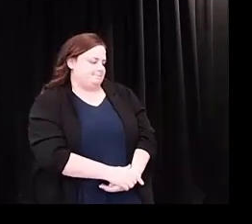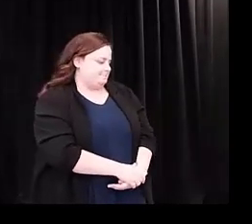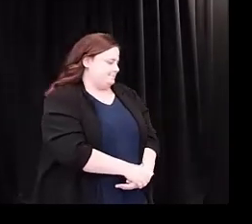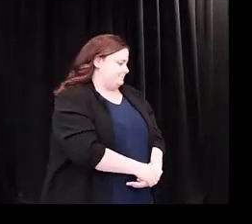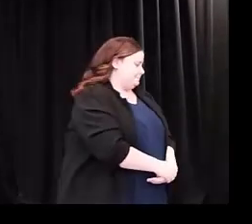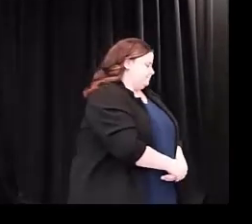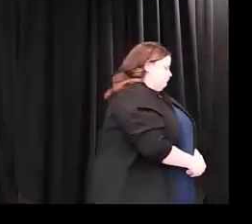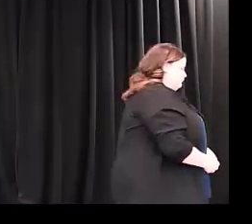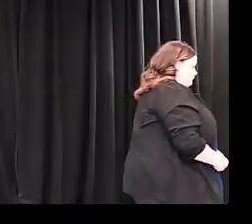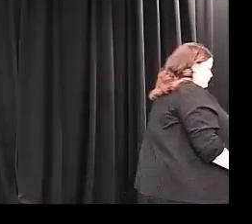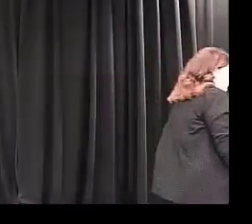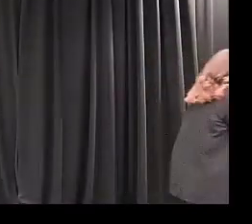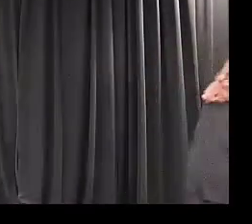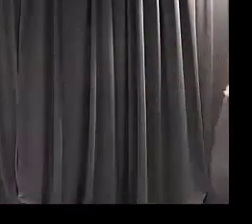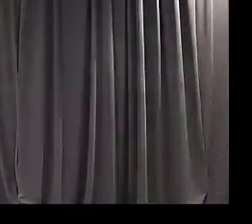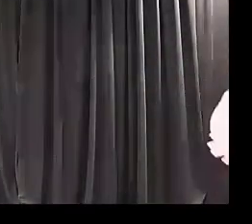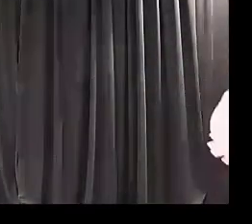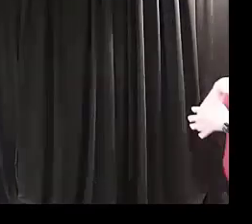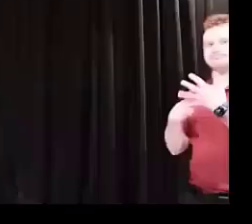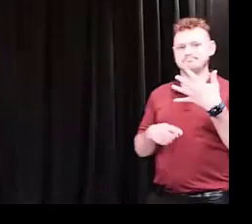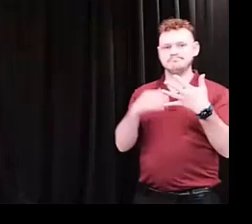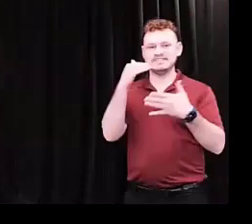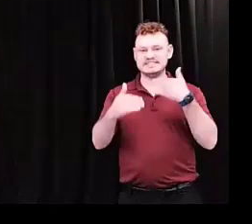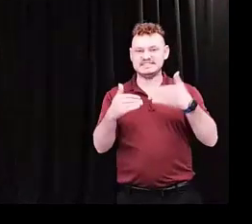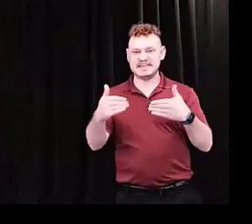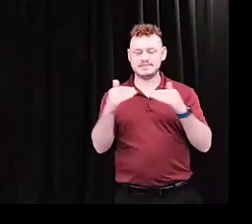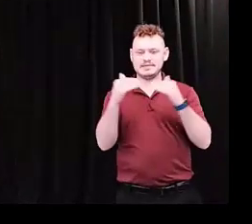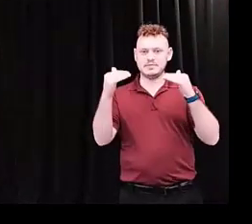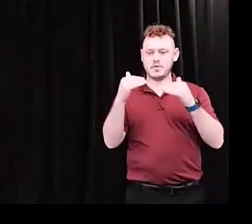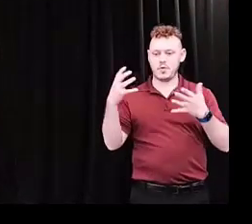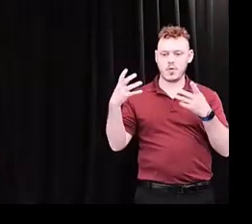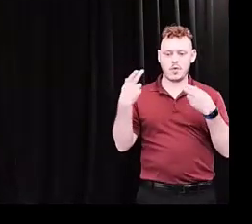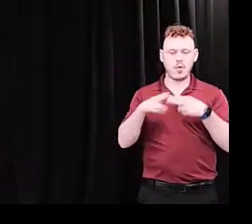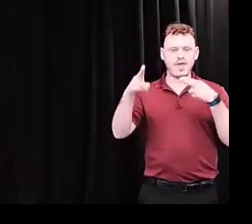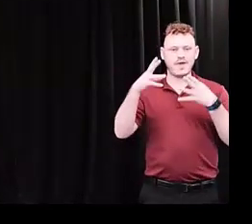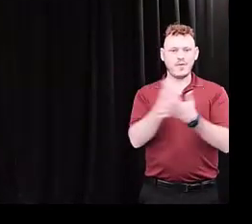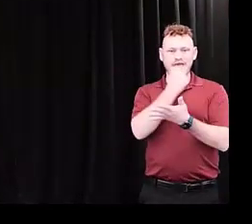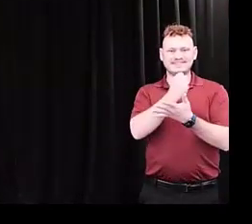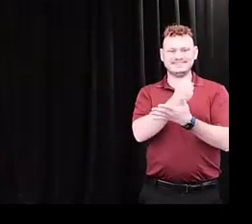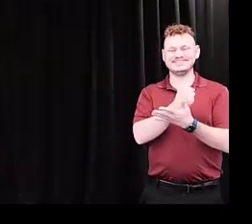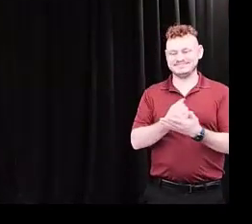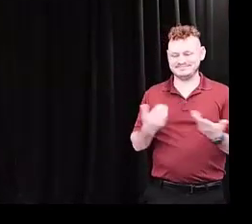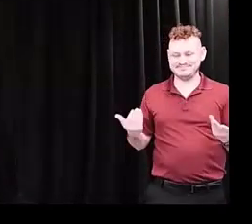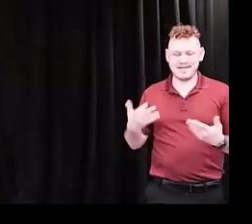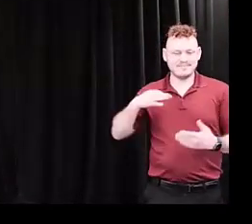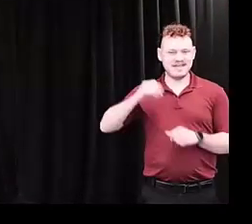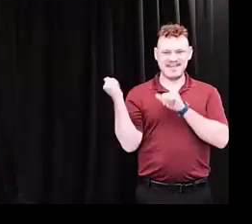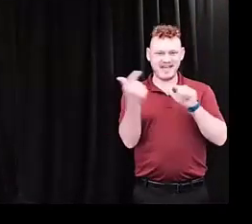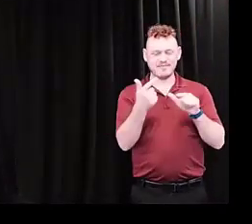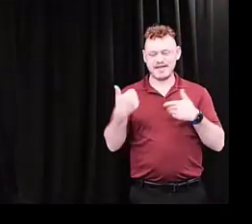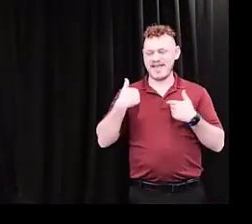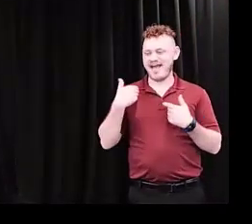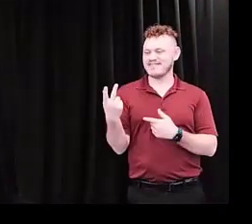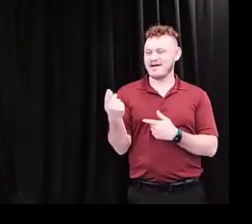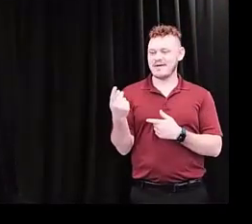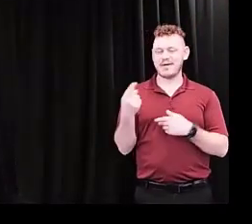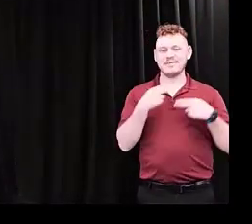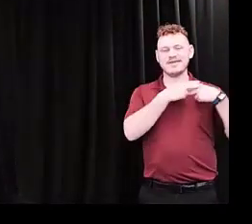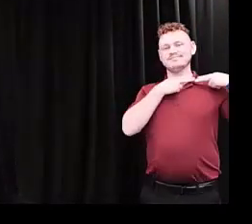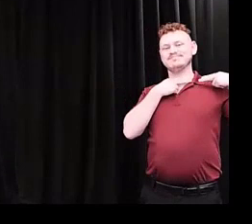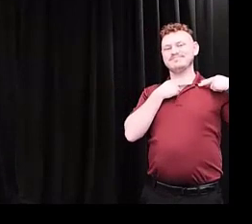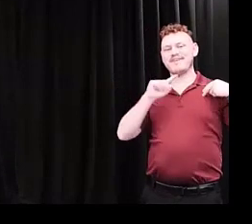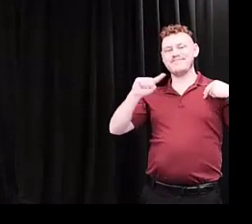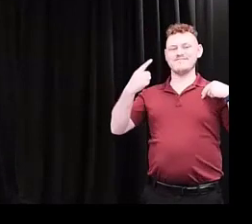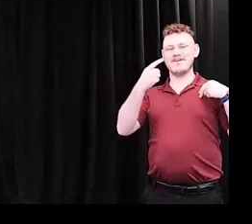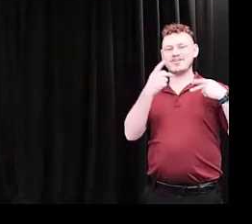wins, and digital accessibility benefits everyone. And we've got a puppy wearing a ribbon that says first place on it.